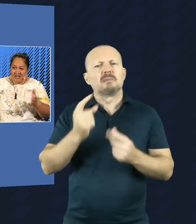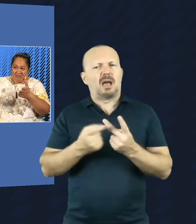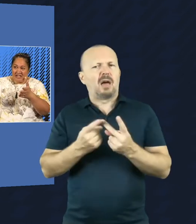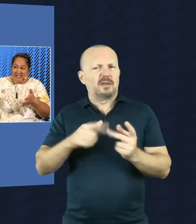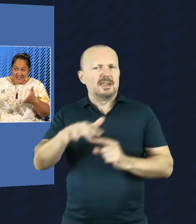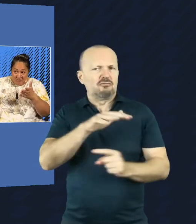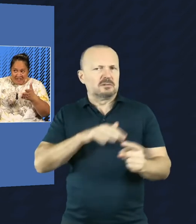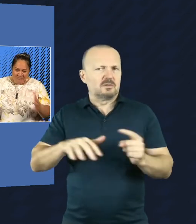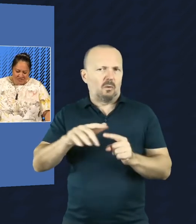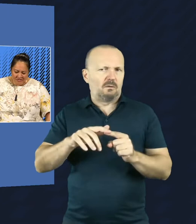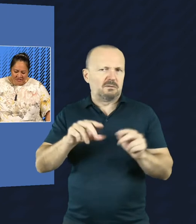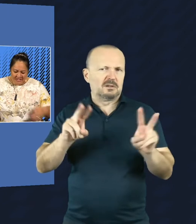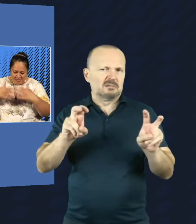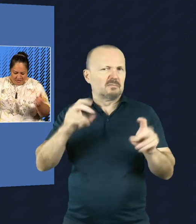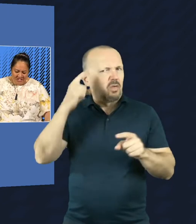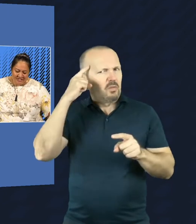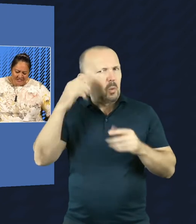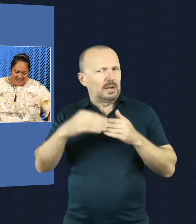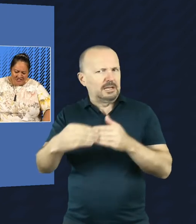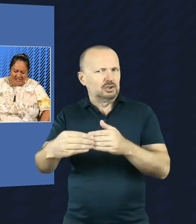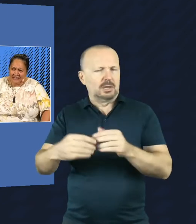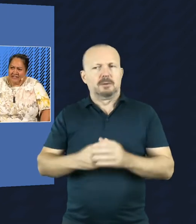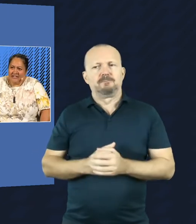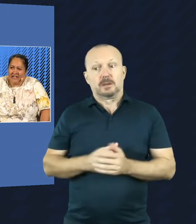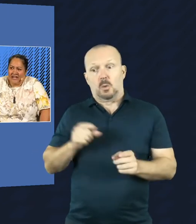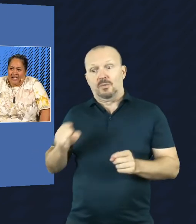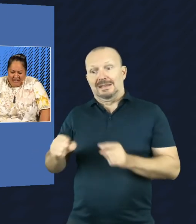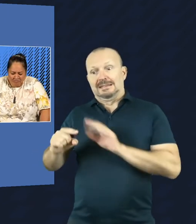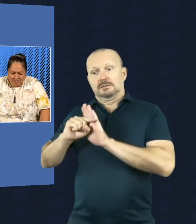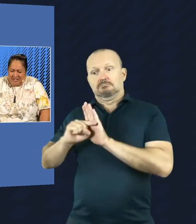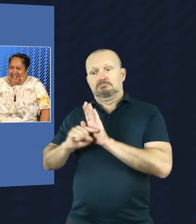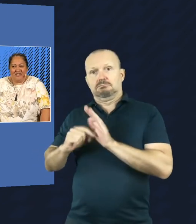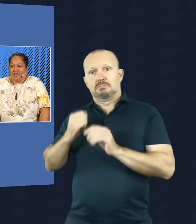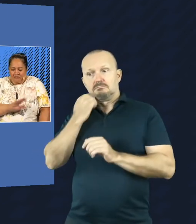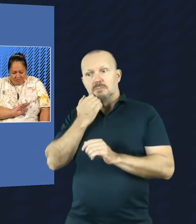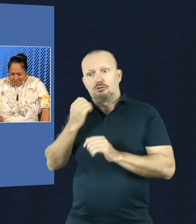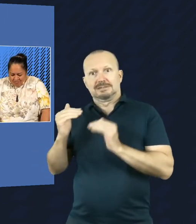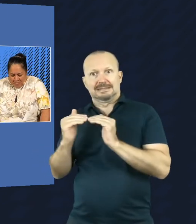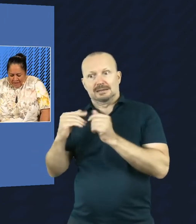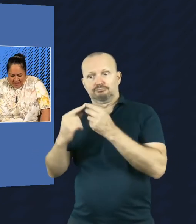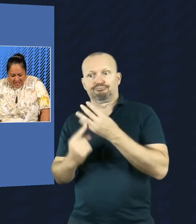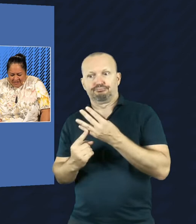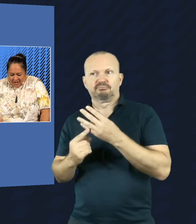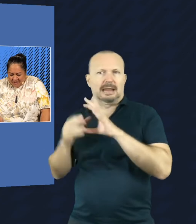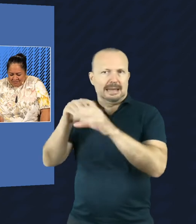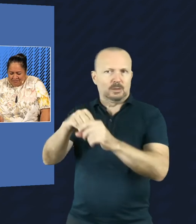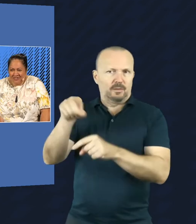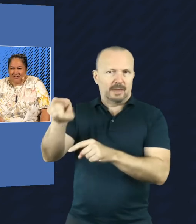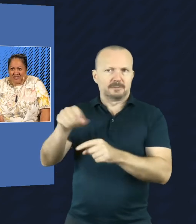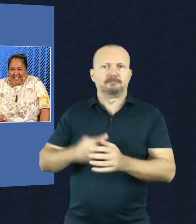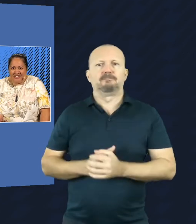Ngā tikanga paihere is one of them too. It's been shared internationally. But yeah, I think